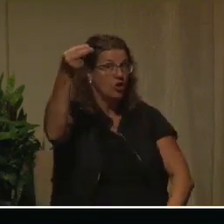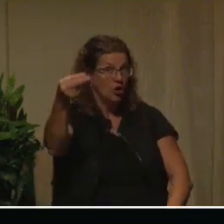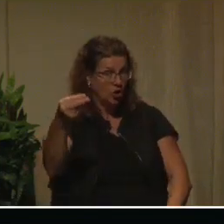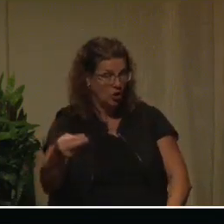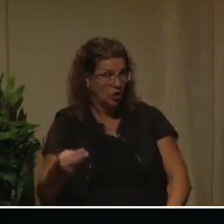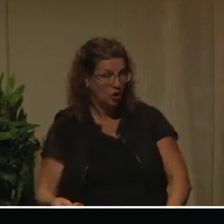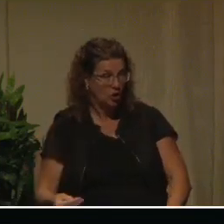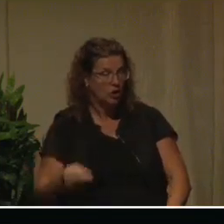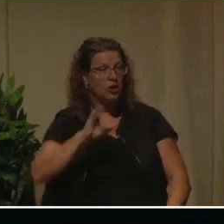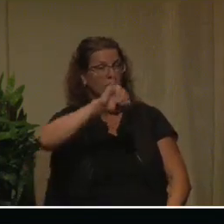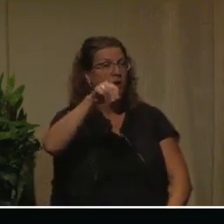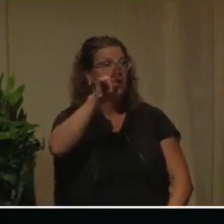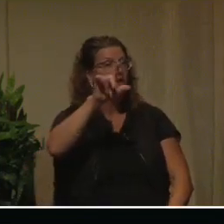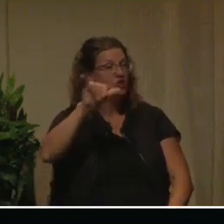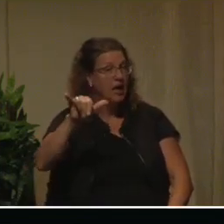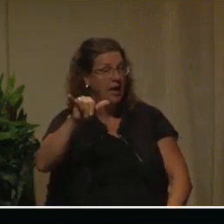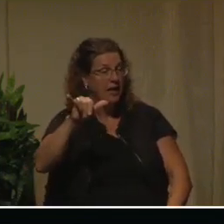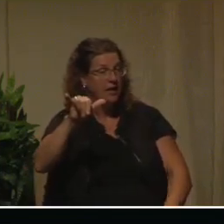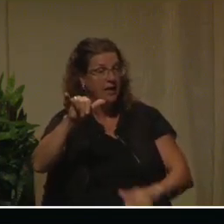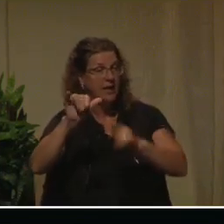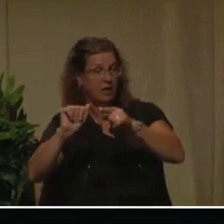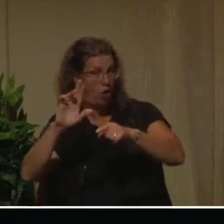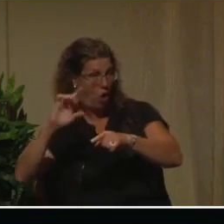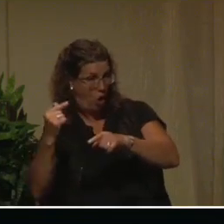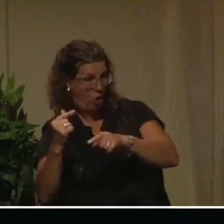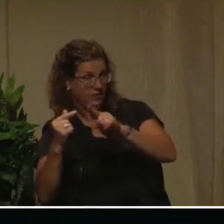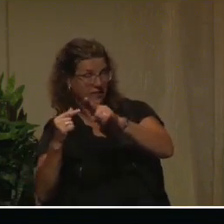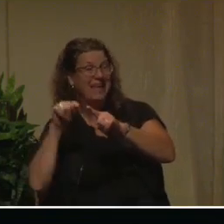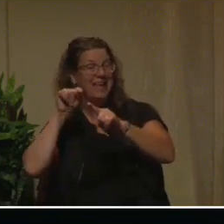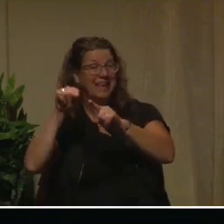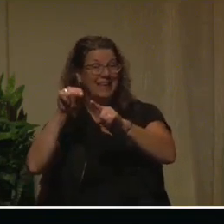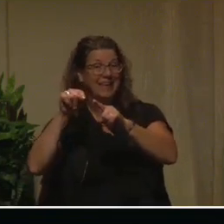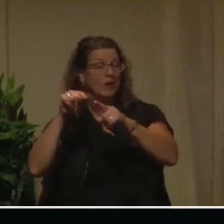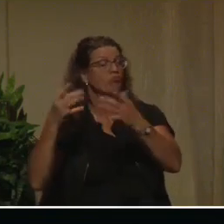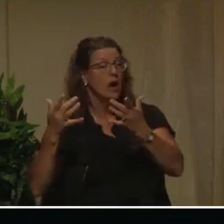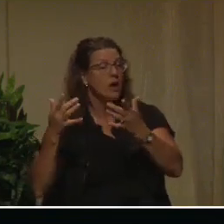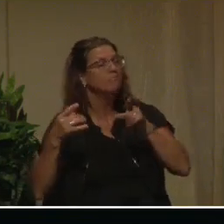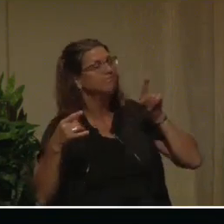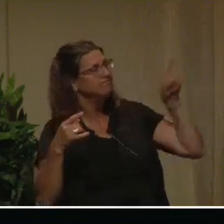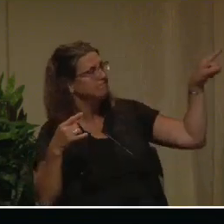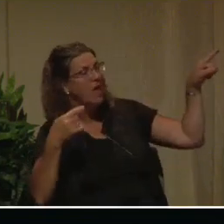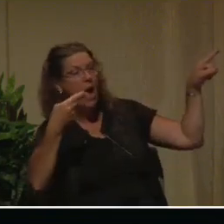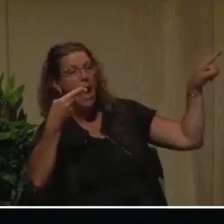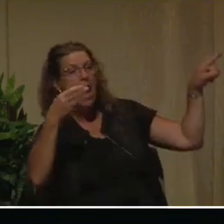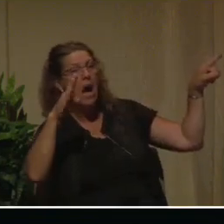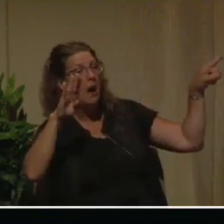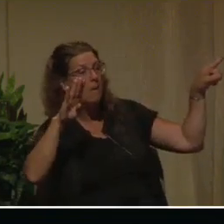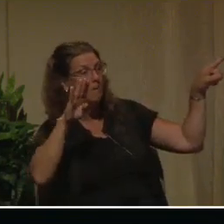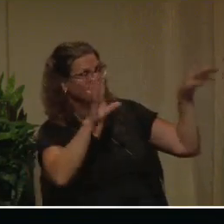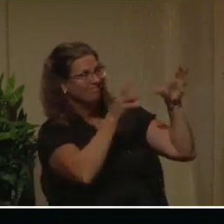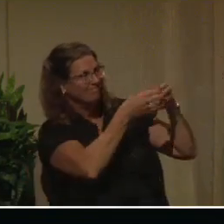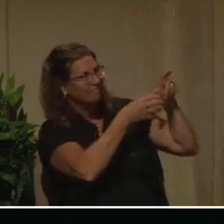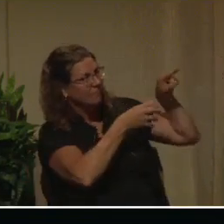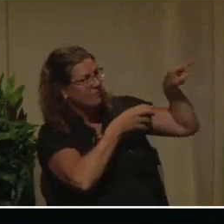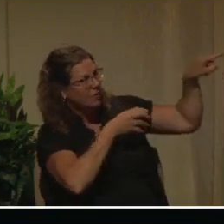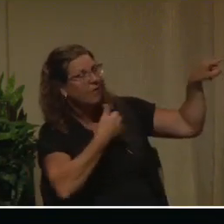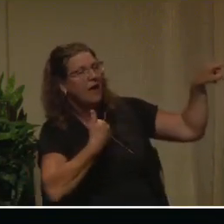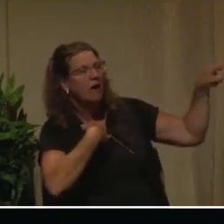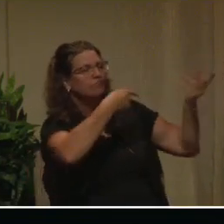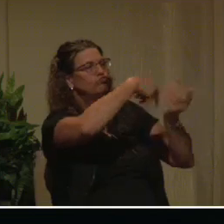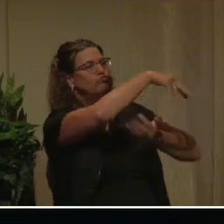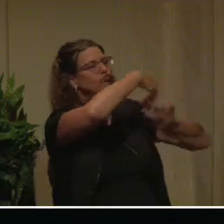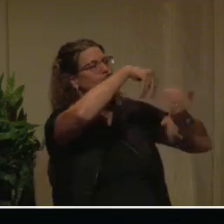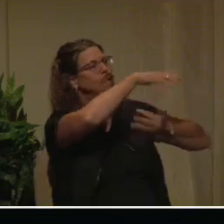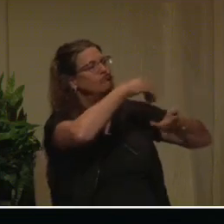the hub will be open in the cafe. And if you just want to come and hang and talk to people and have just